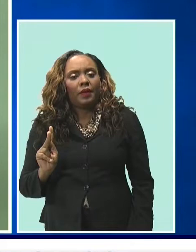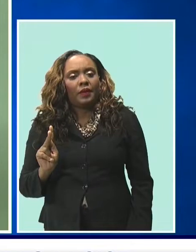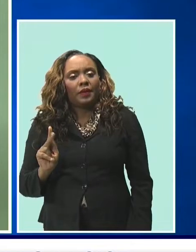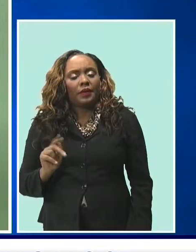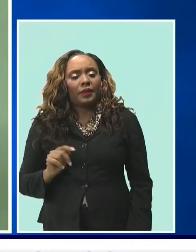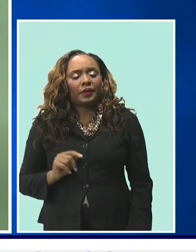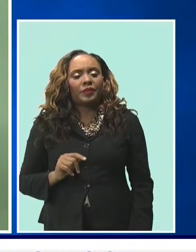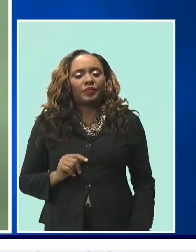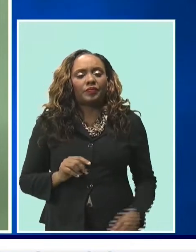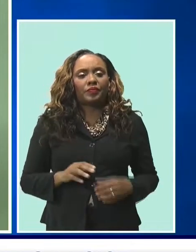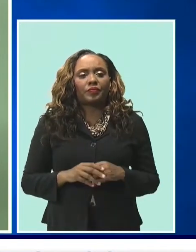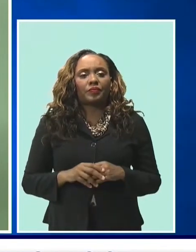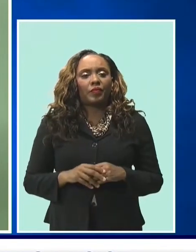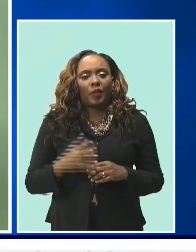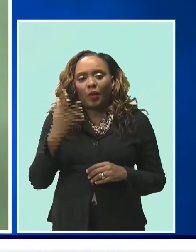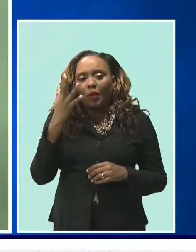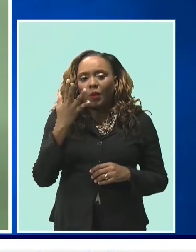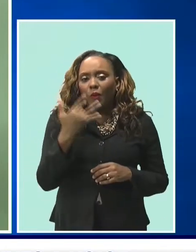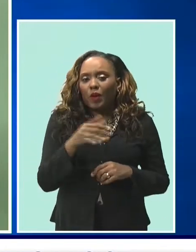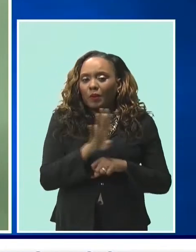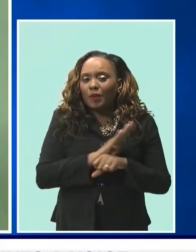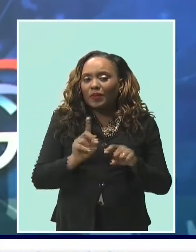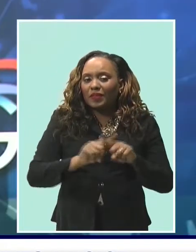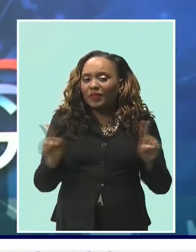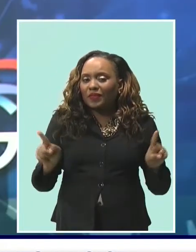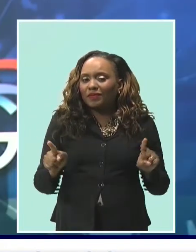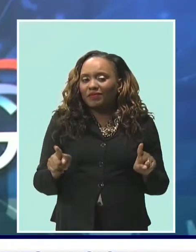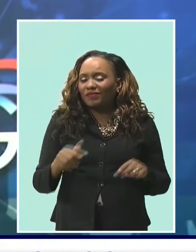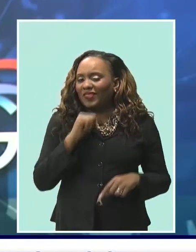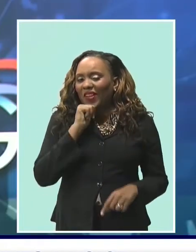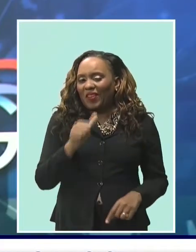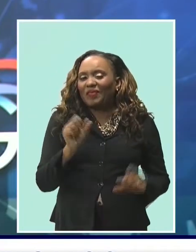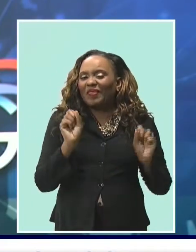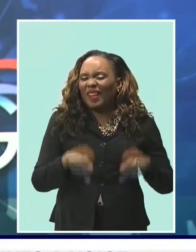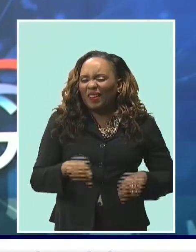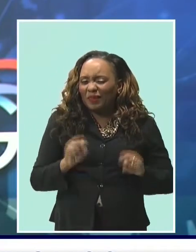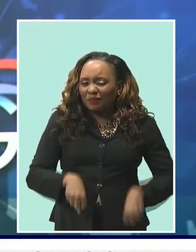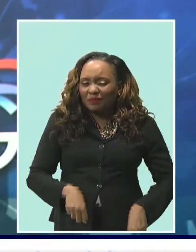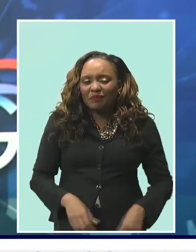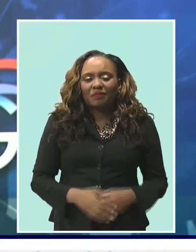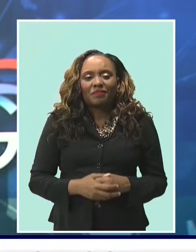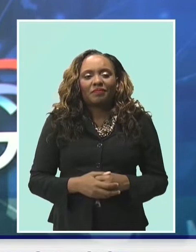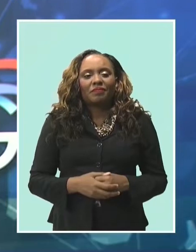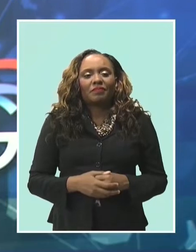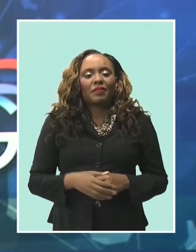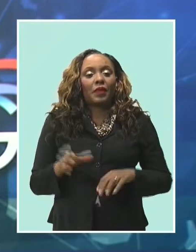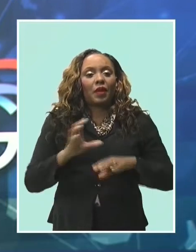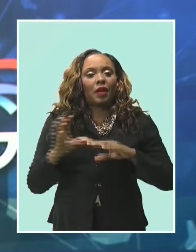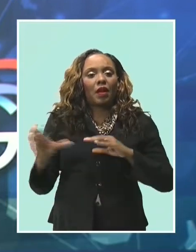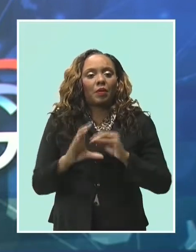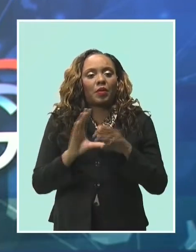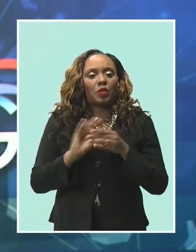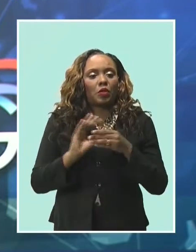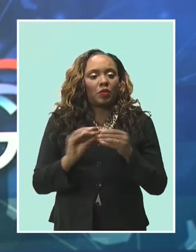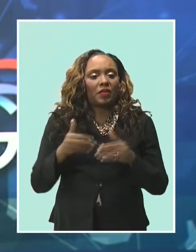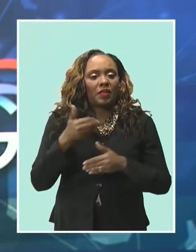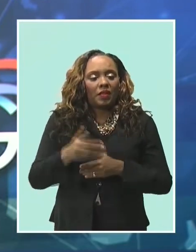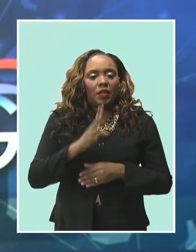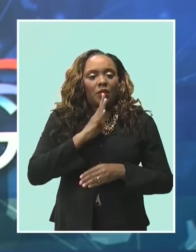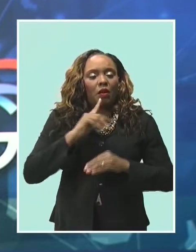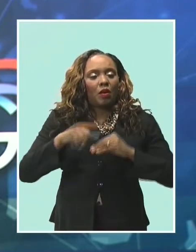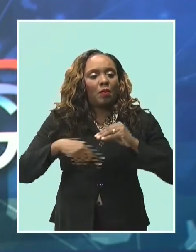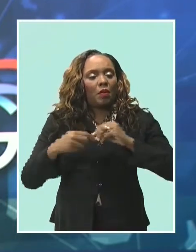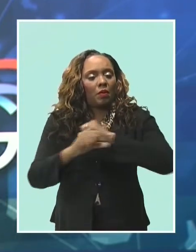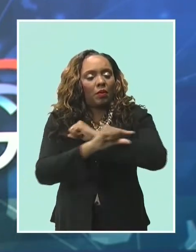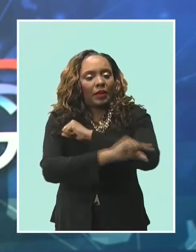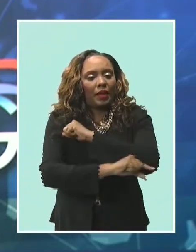no reason at all why that shouldn't happen in Barbados. Still to come, the Guyana president appeals for calm as the country waits for the